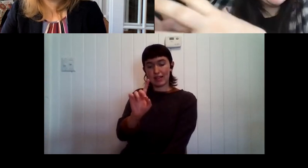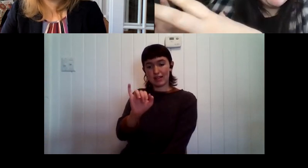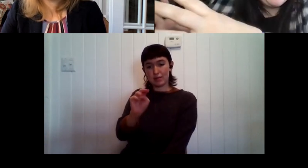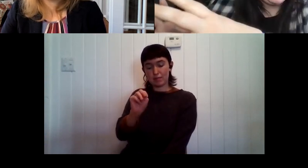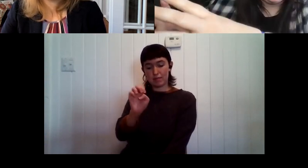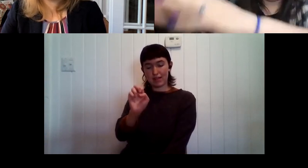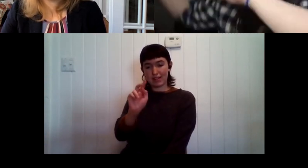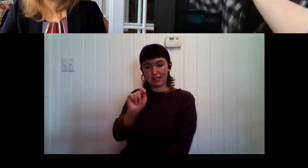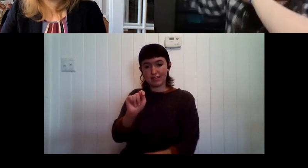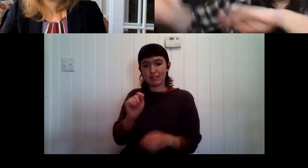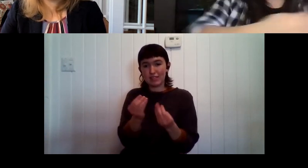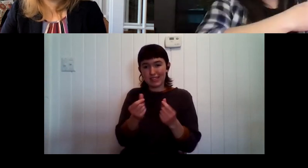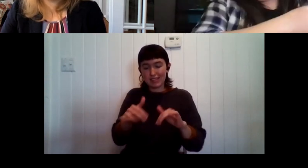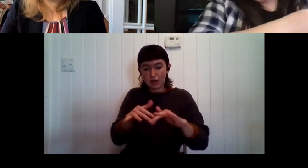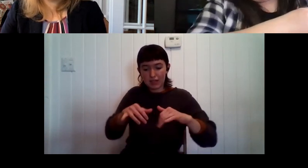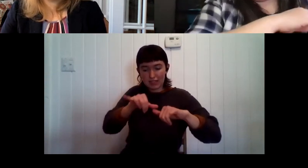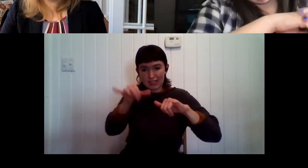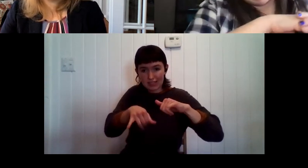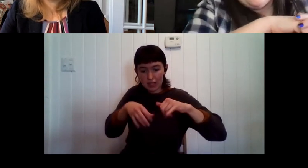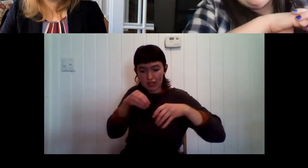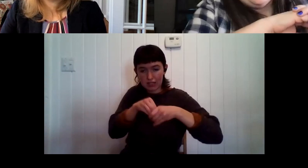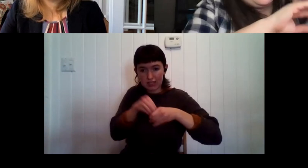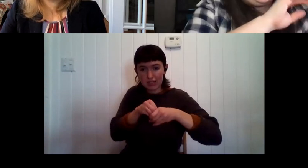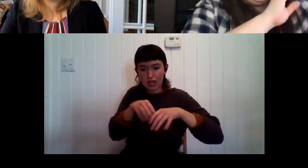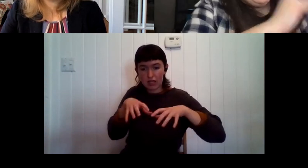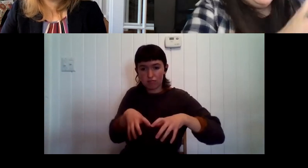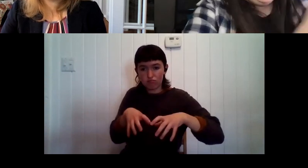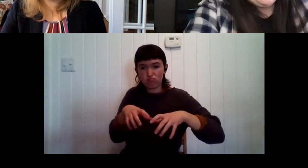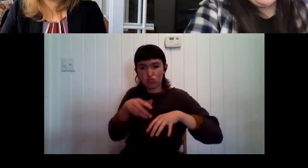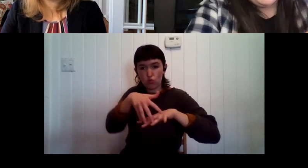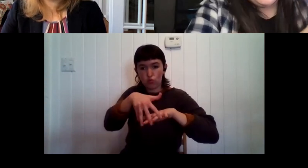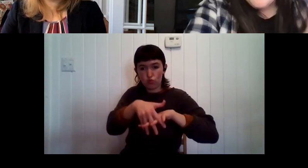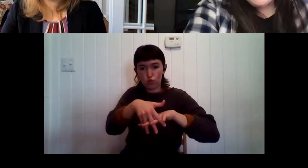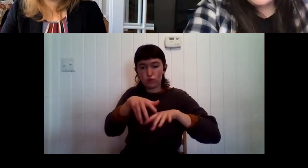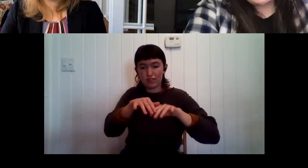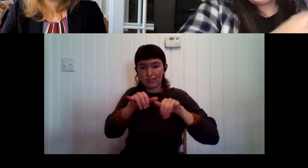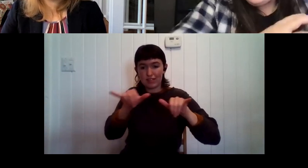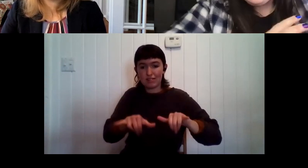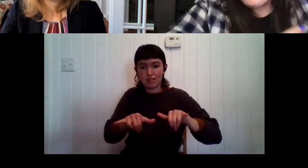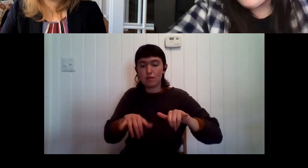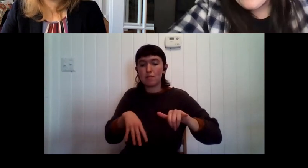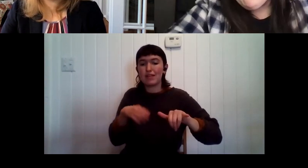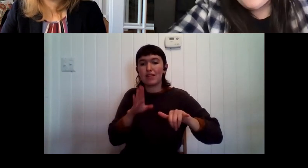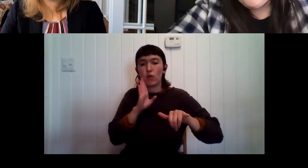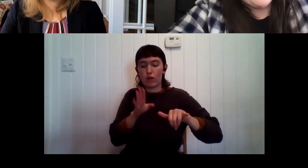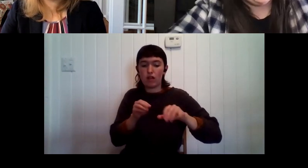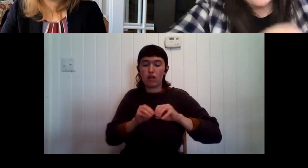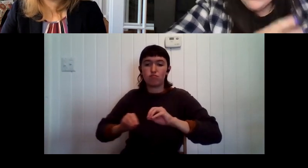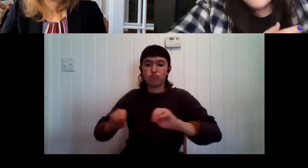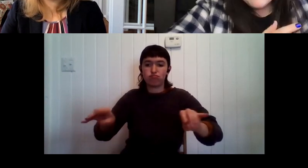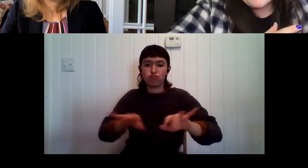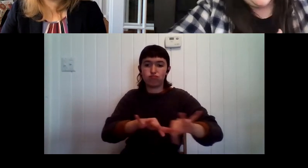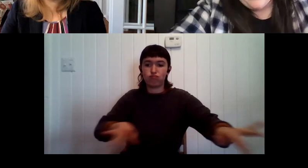environment right smack there, it just goes into the water. And then the water near the coast gets super nutrient rich,